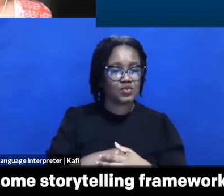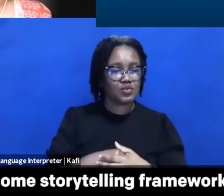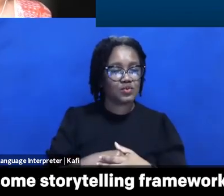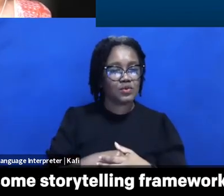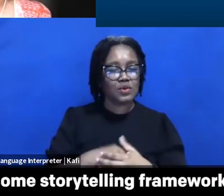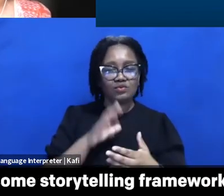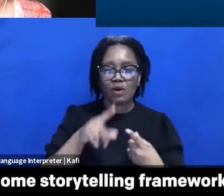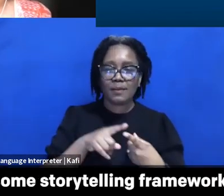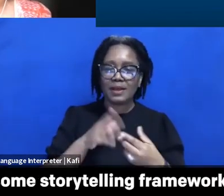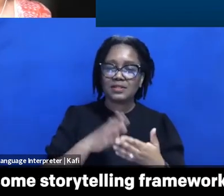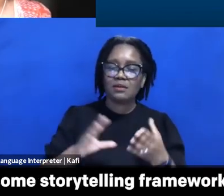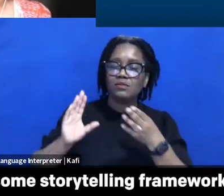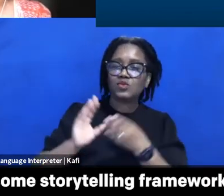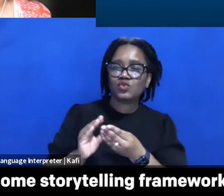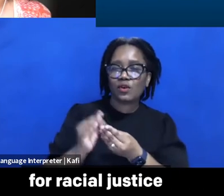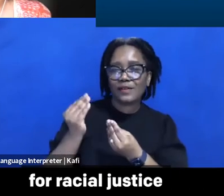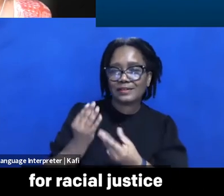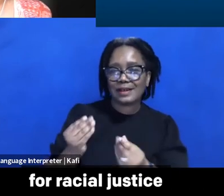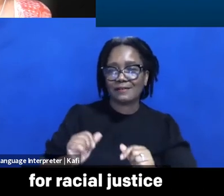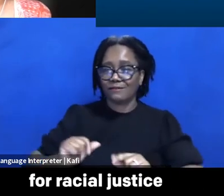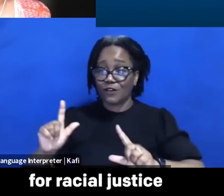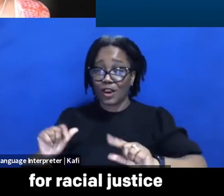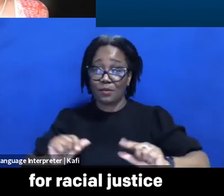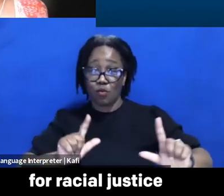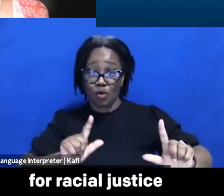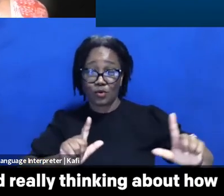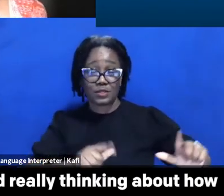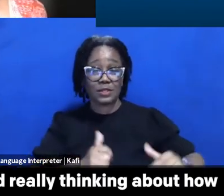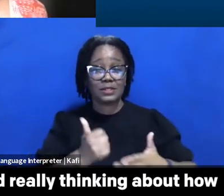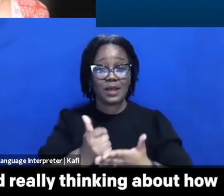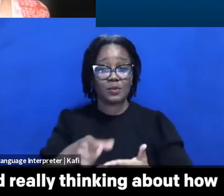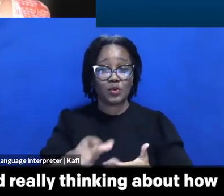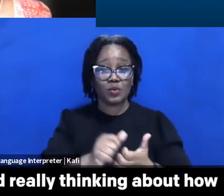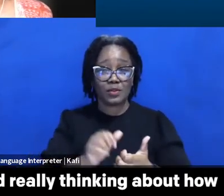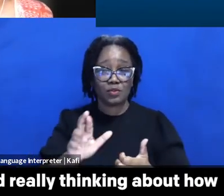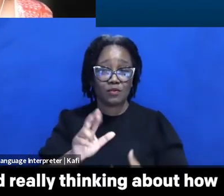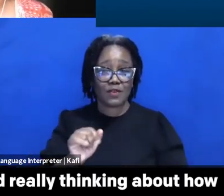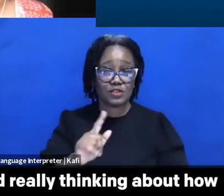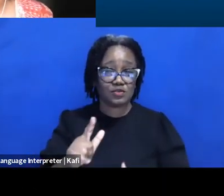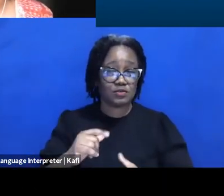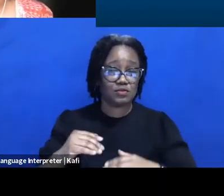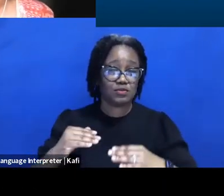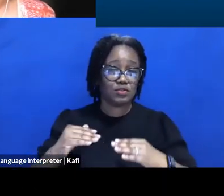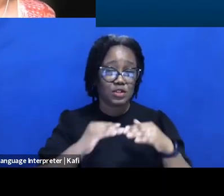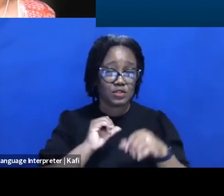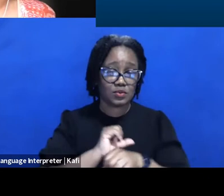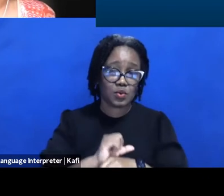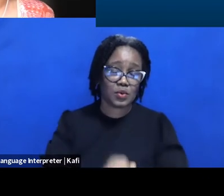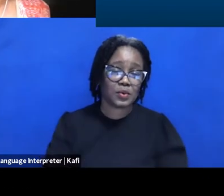into some storytelling frameworks for racial justice, and really thinking about how